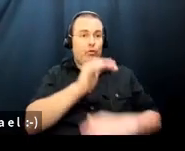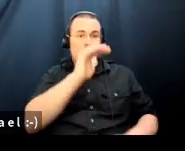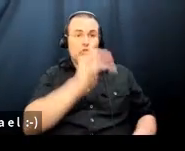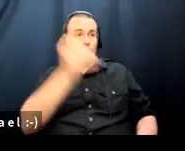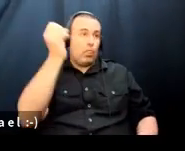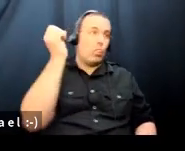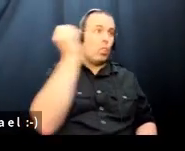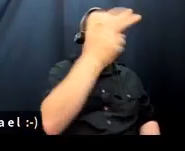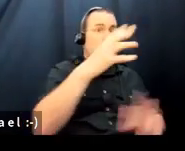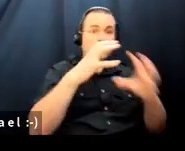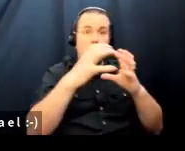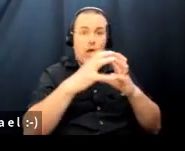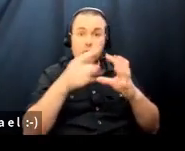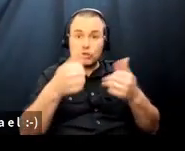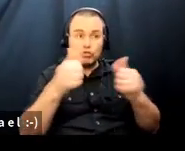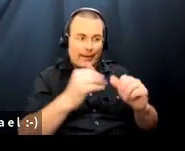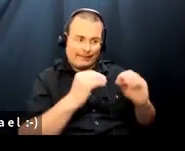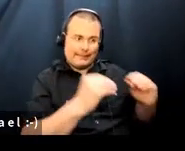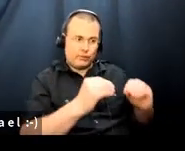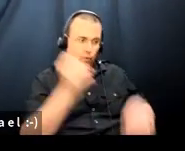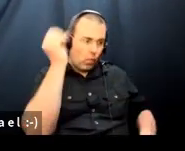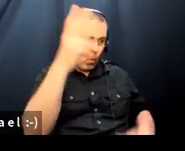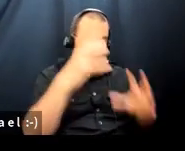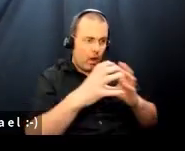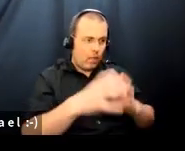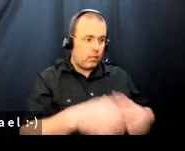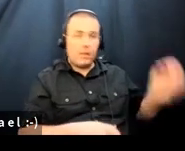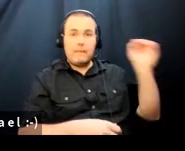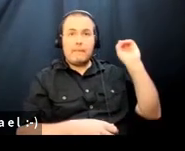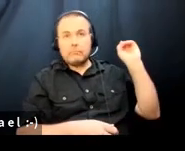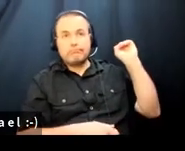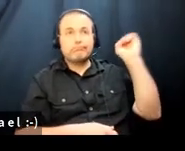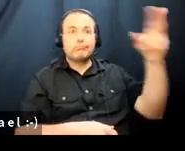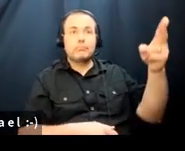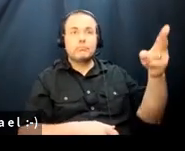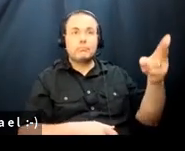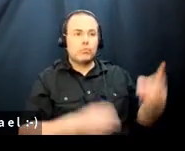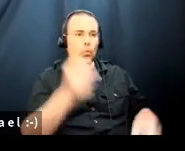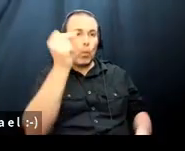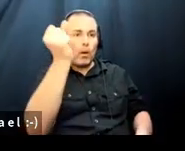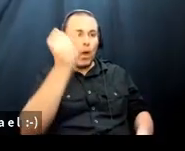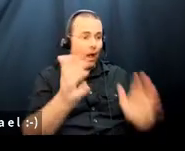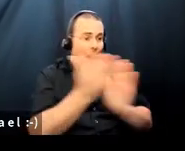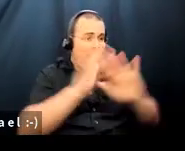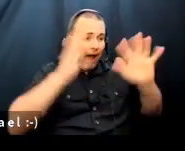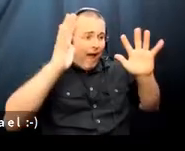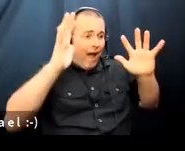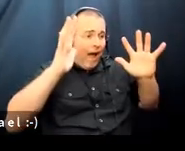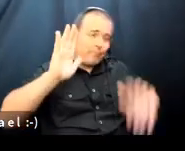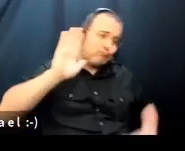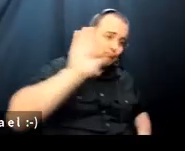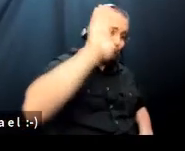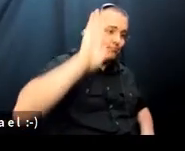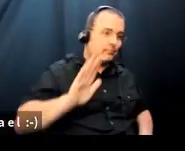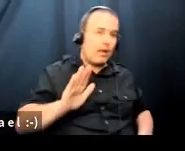do, you clap and give them a high five, that's reinforcement. It makes it